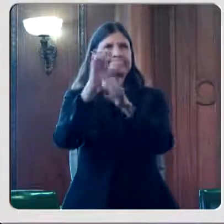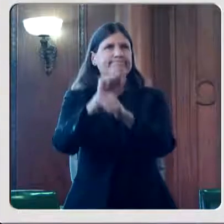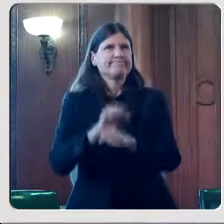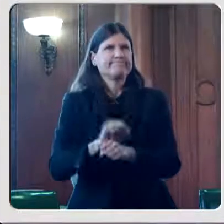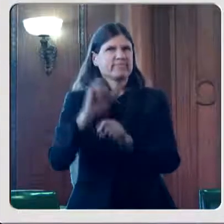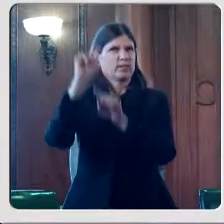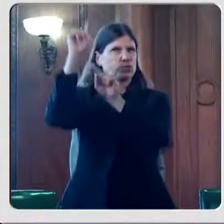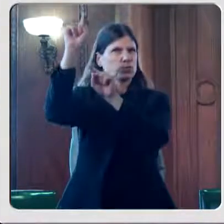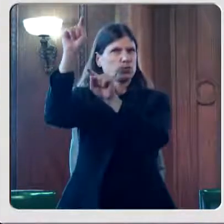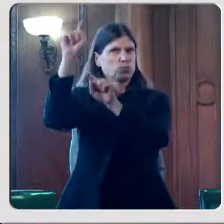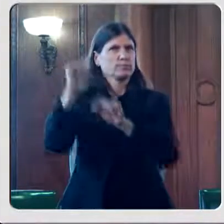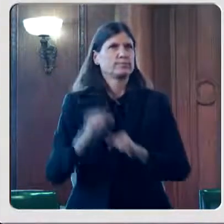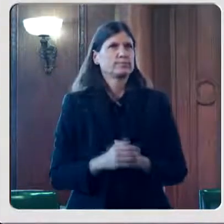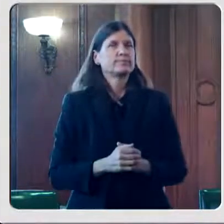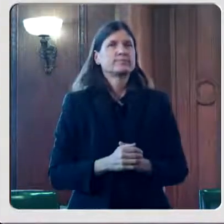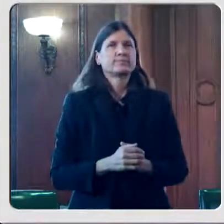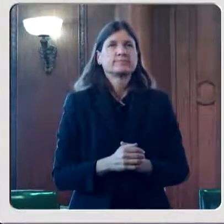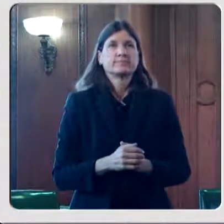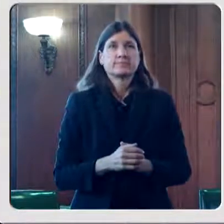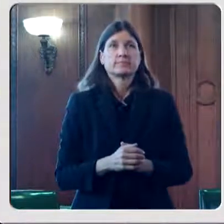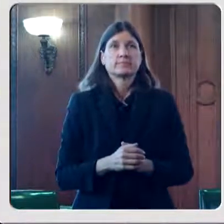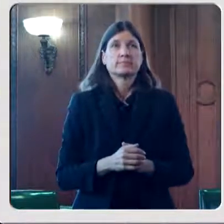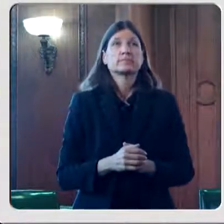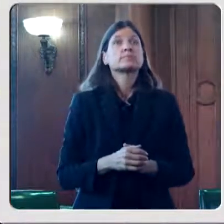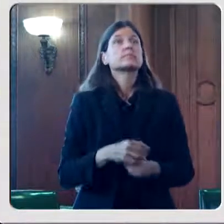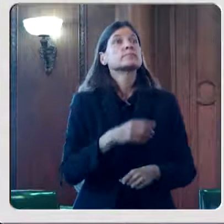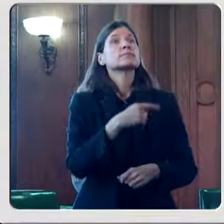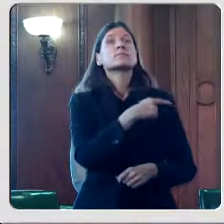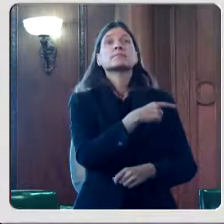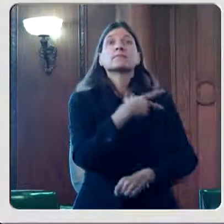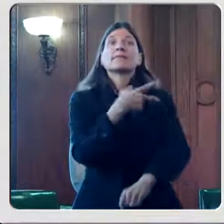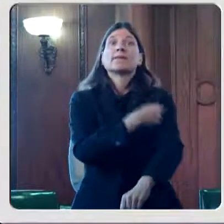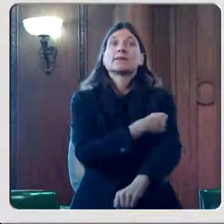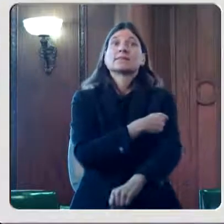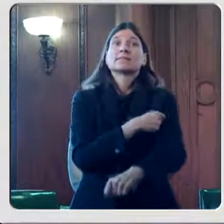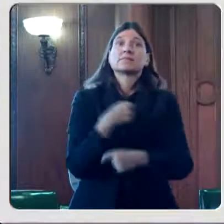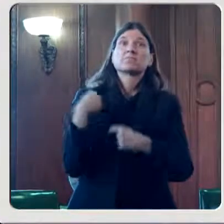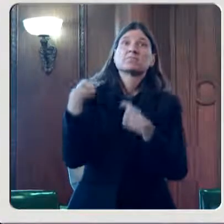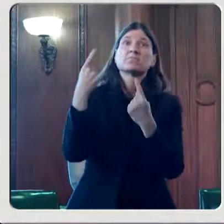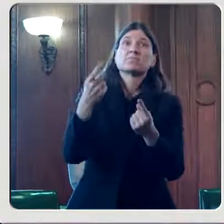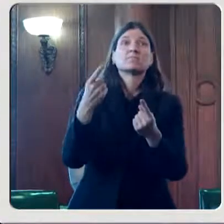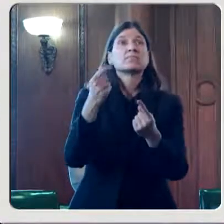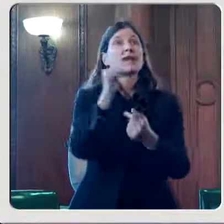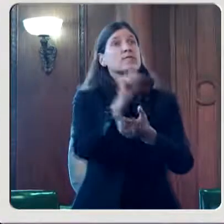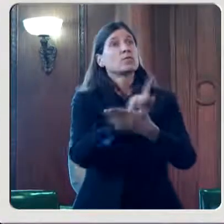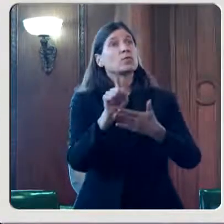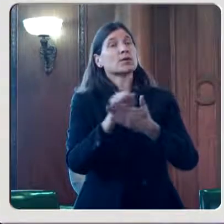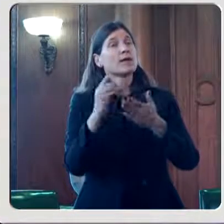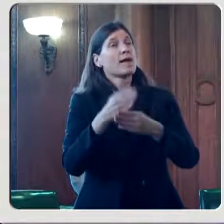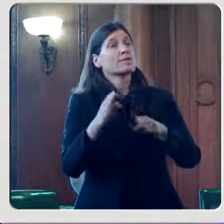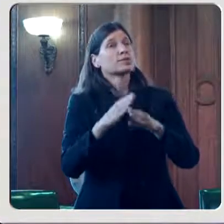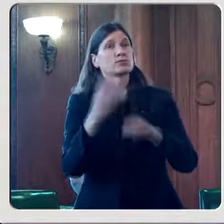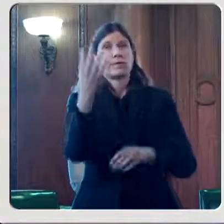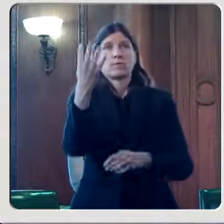that that can continue. We believe that we could do 8,000 to 10,000 a week if we were given supply.